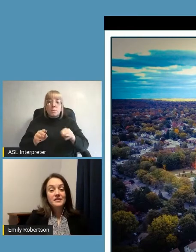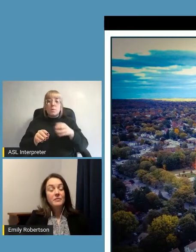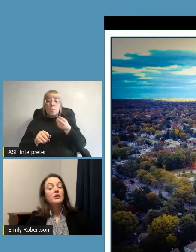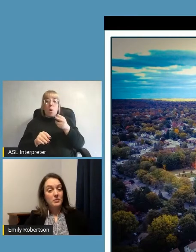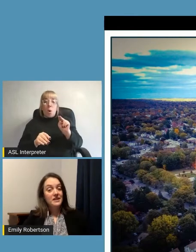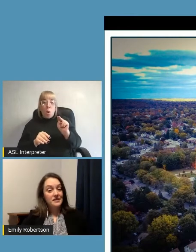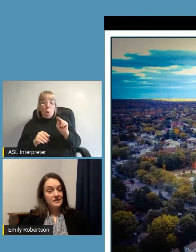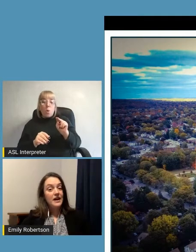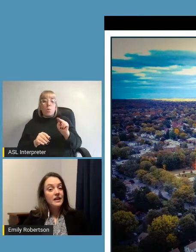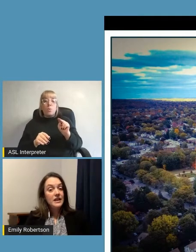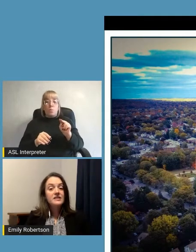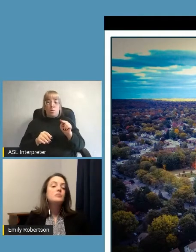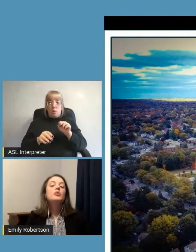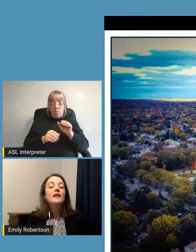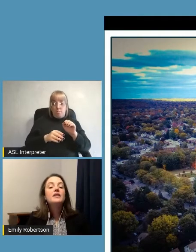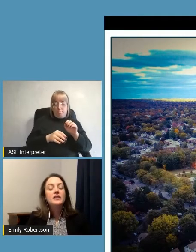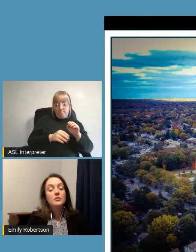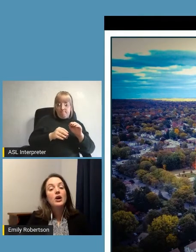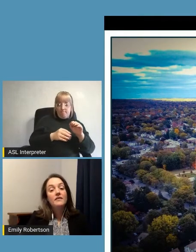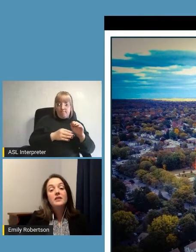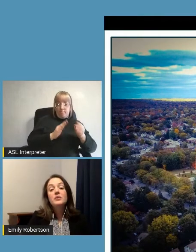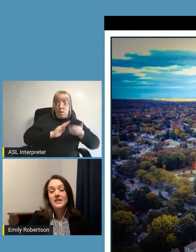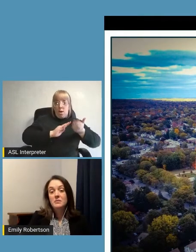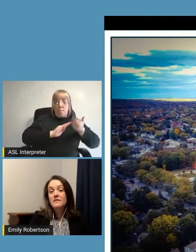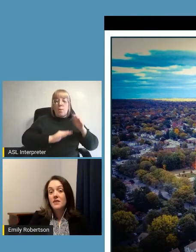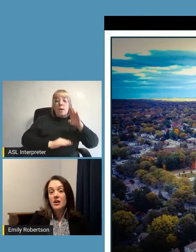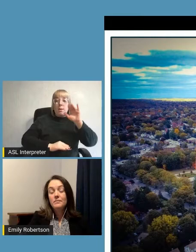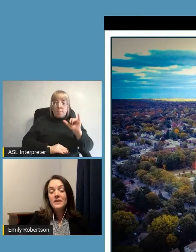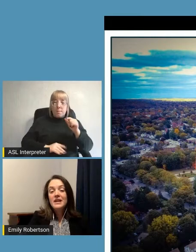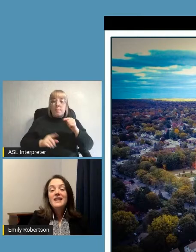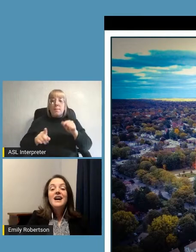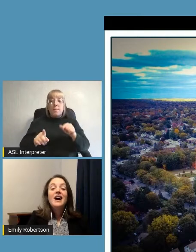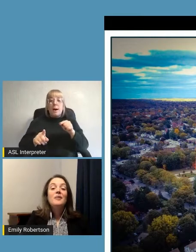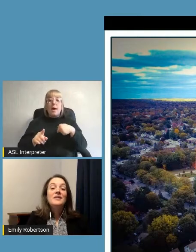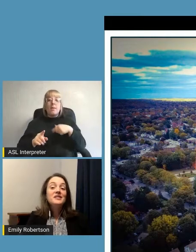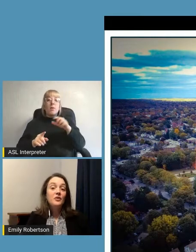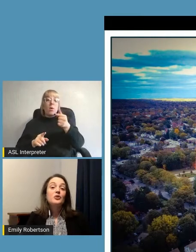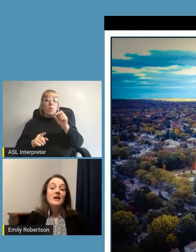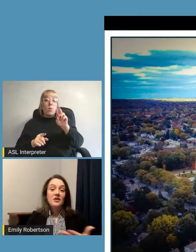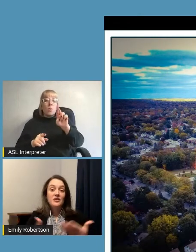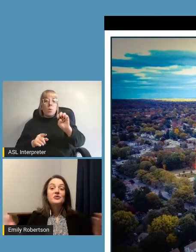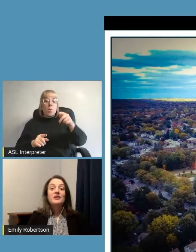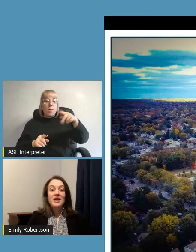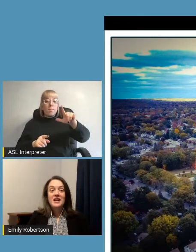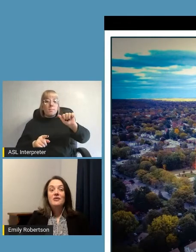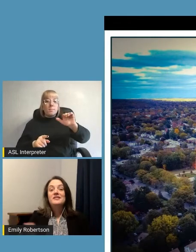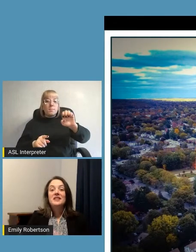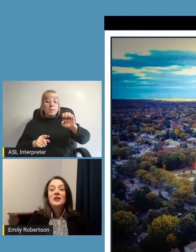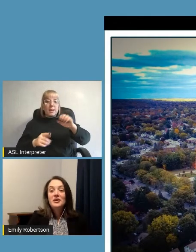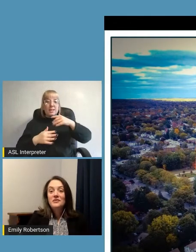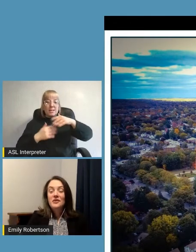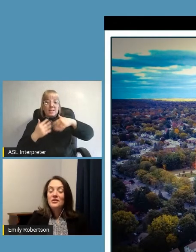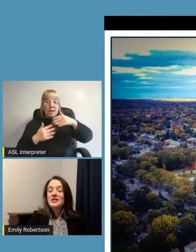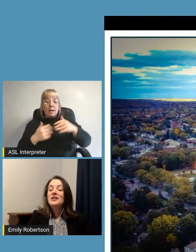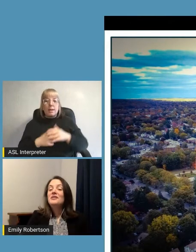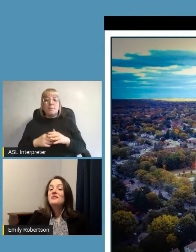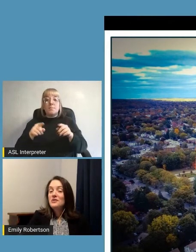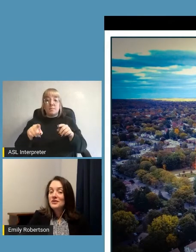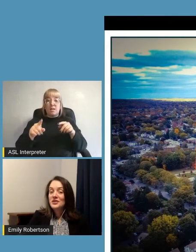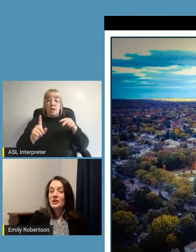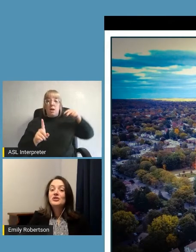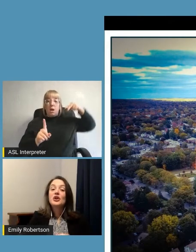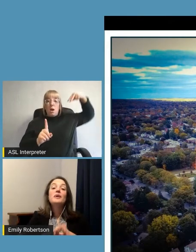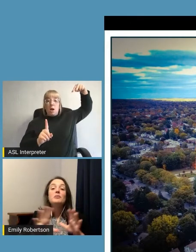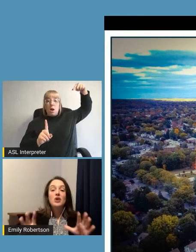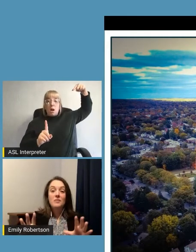GORE Place Society. It's a private nonprofit museum and farm. And this photograph on the screen right now is an aerial photo taken a